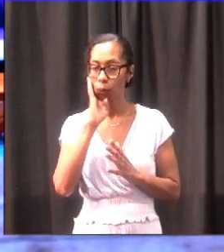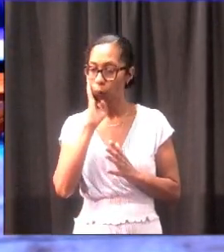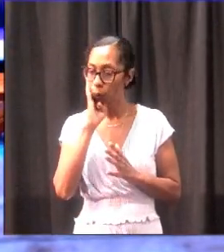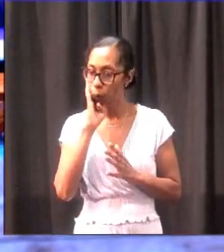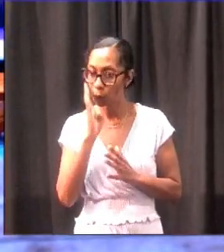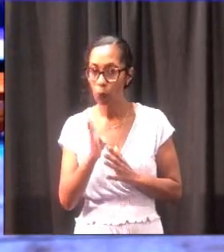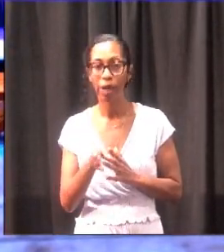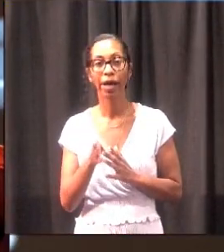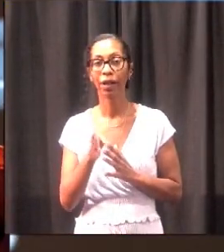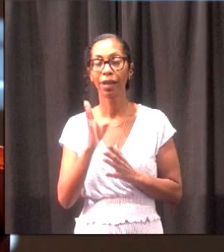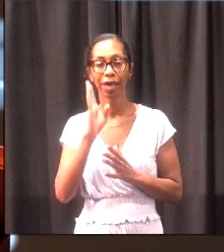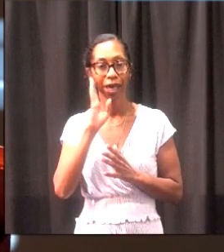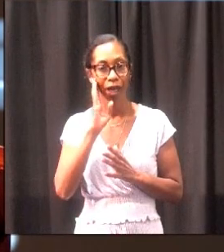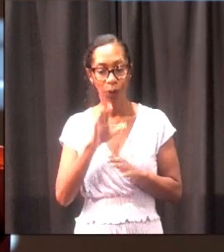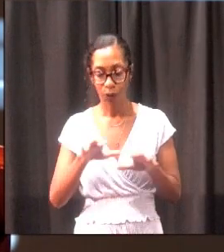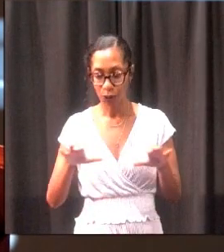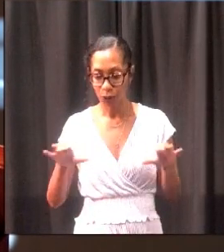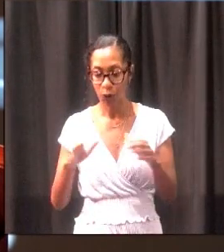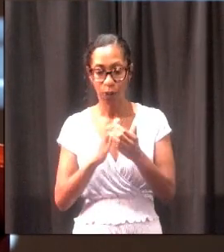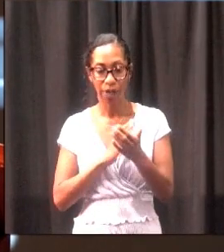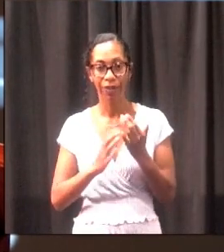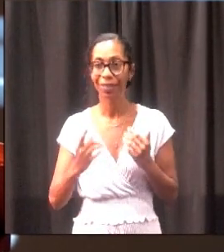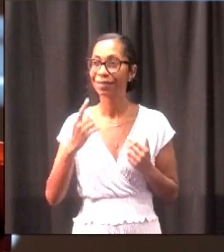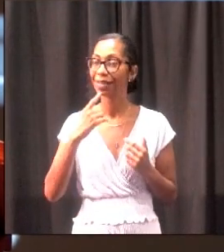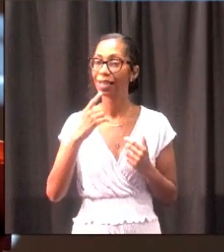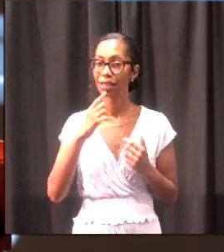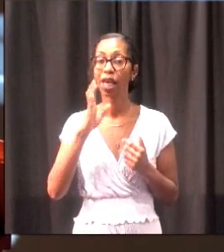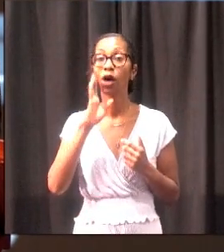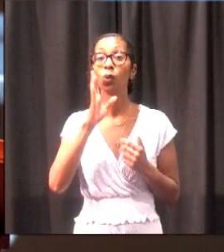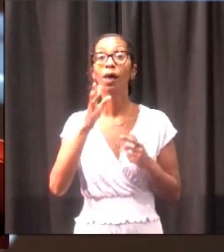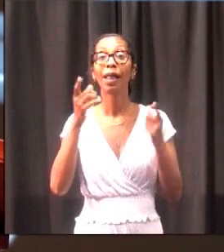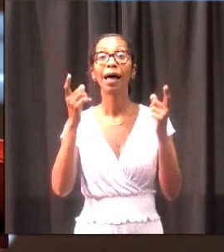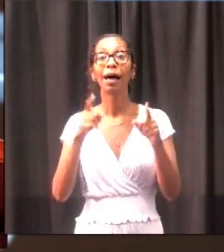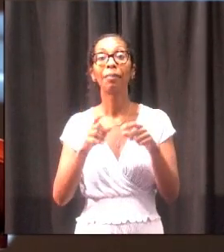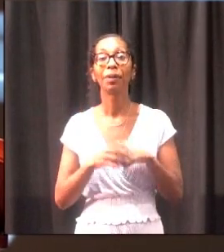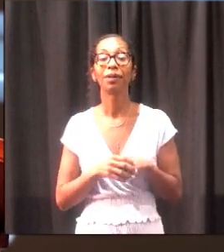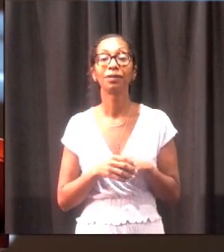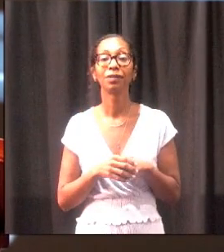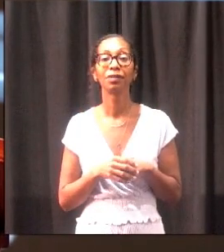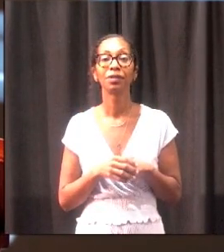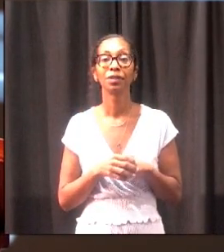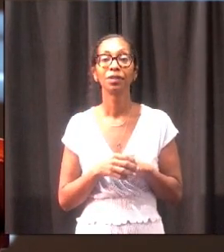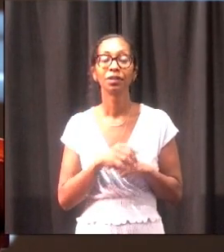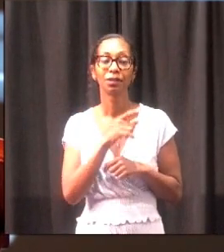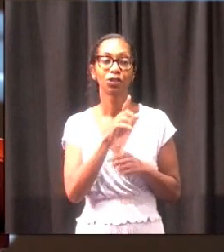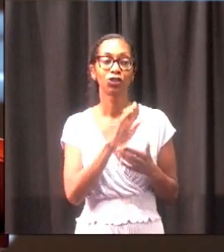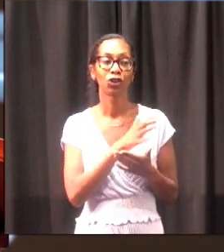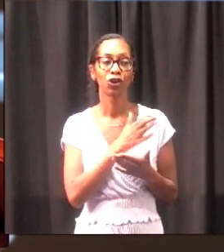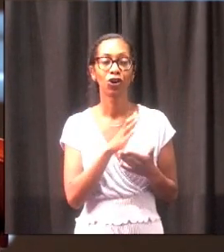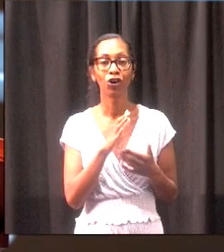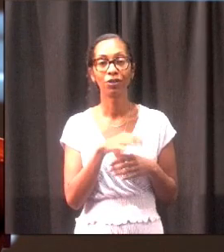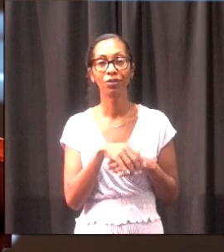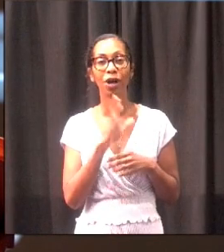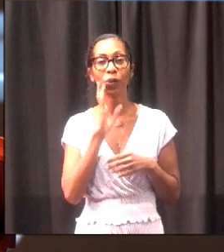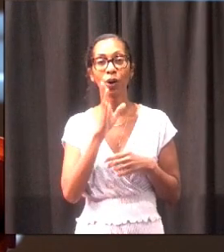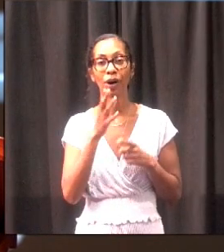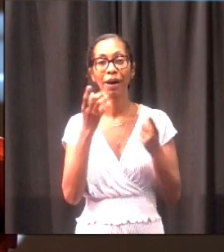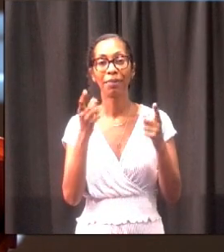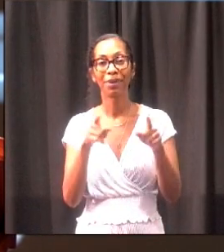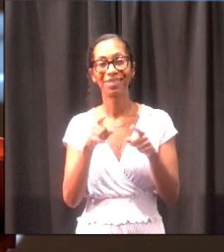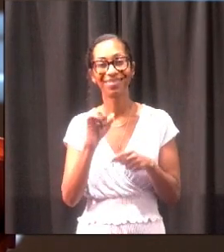word. It will come true. I'll give Fred Hammond his credit on that one. But we need